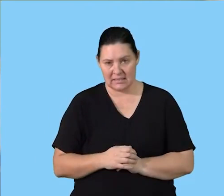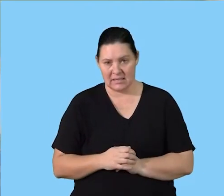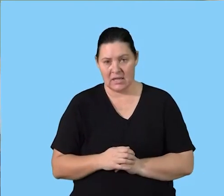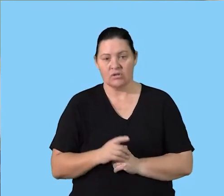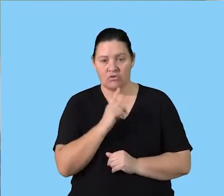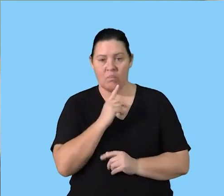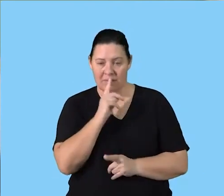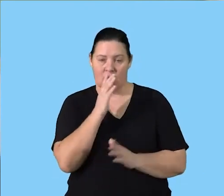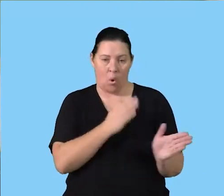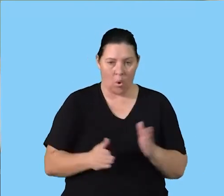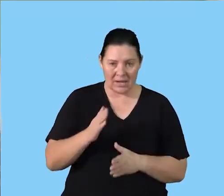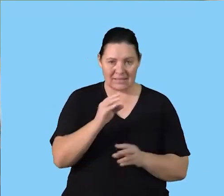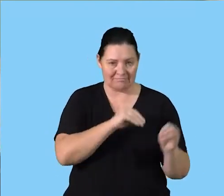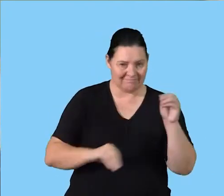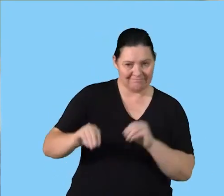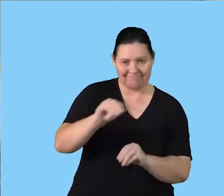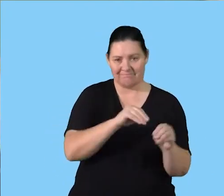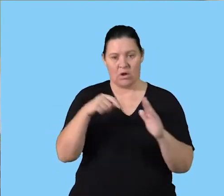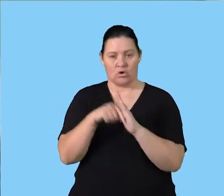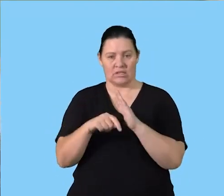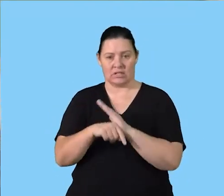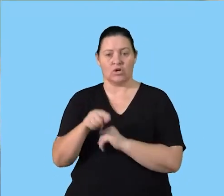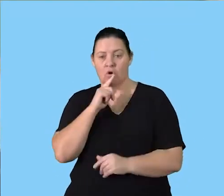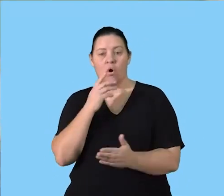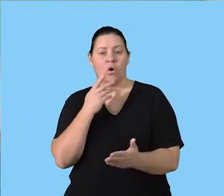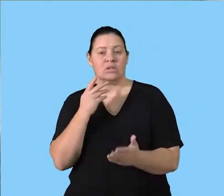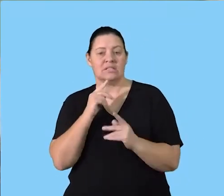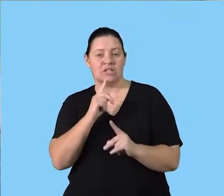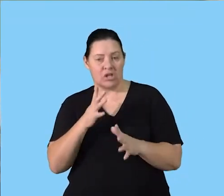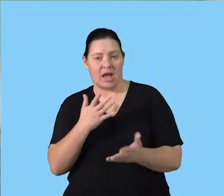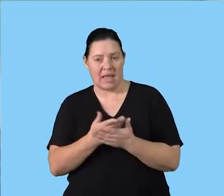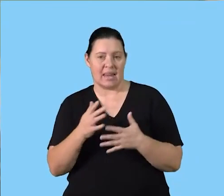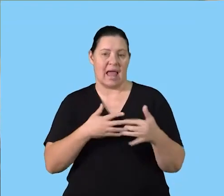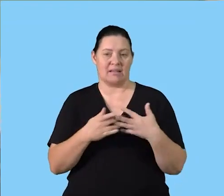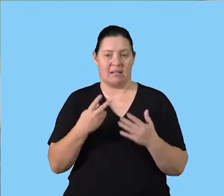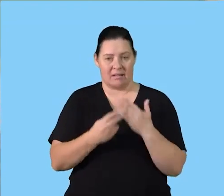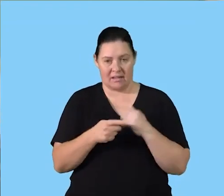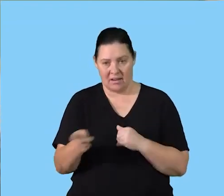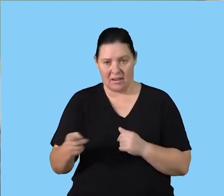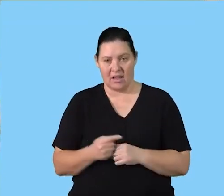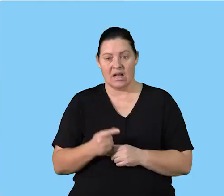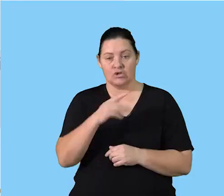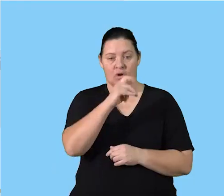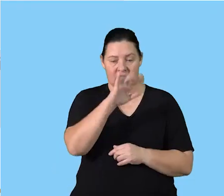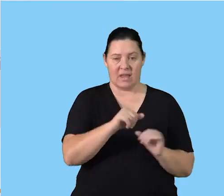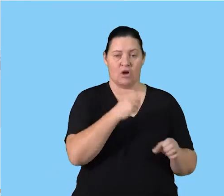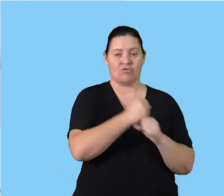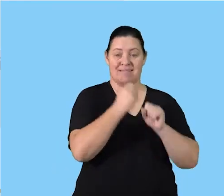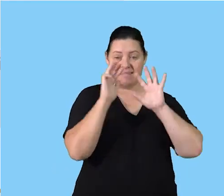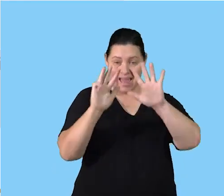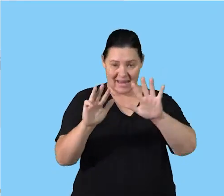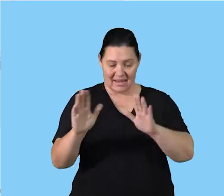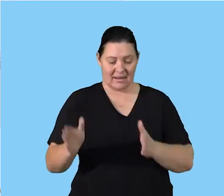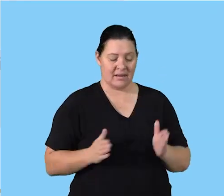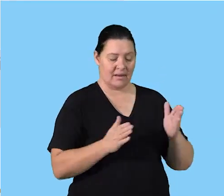and reorganize our content so that teachers can be able to deal with that. In terms of geography grade 9, the